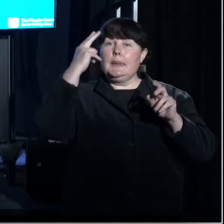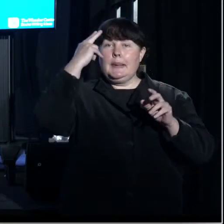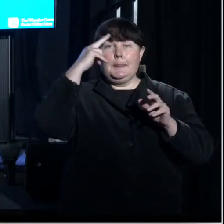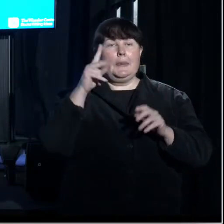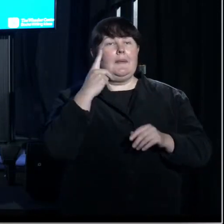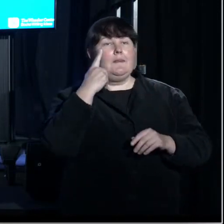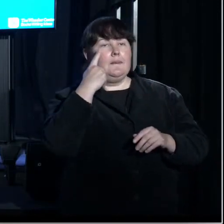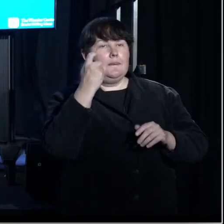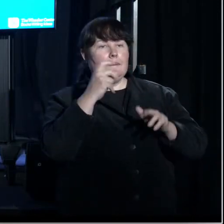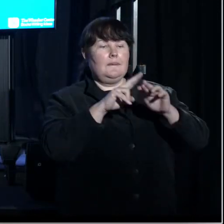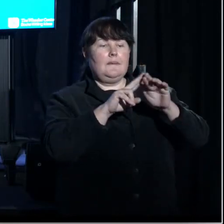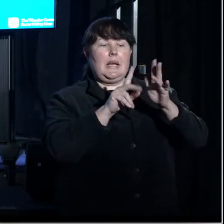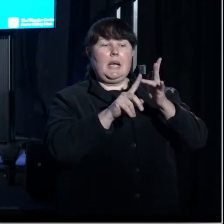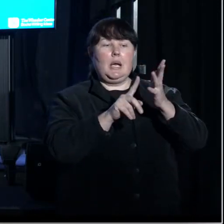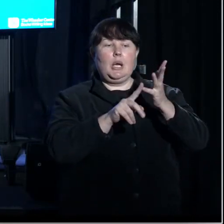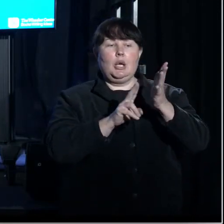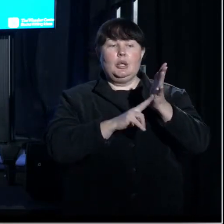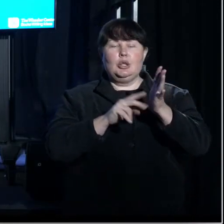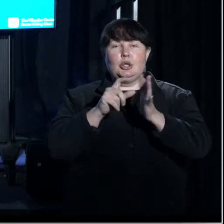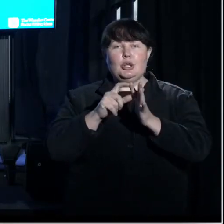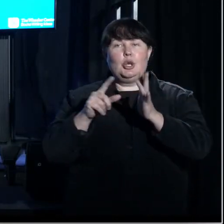Oh, and for those who don't know, my name is Thuy.